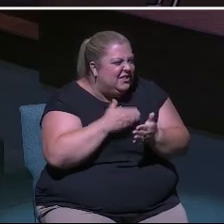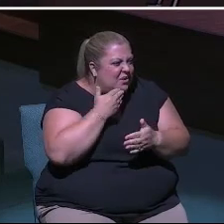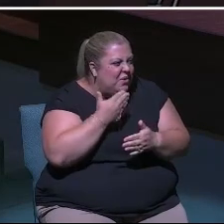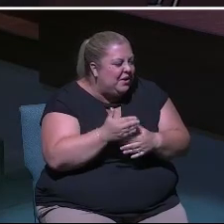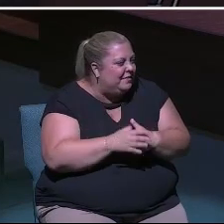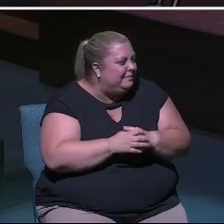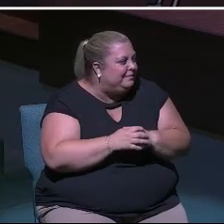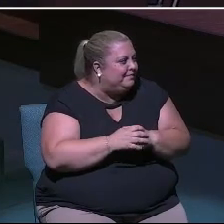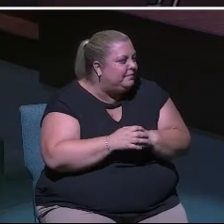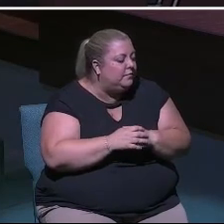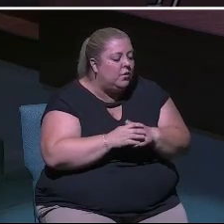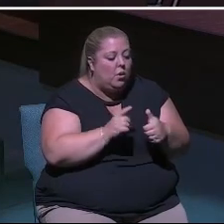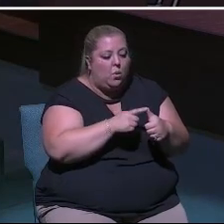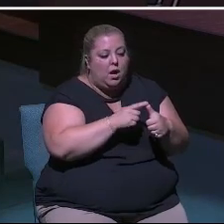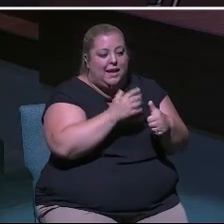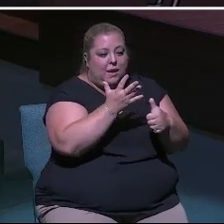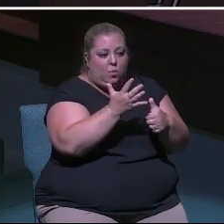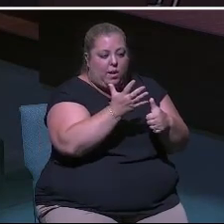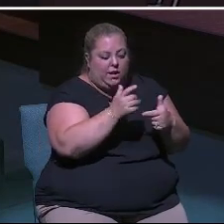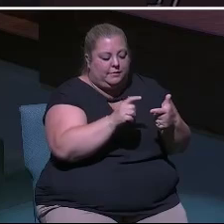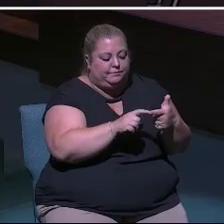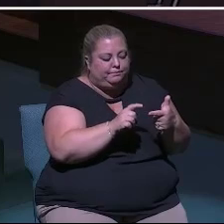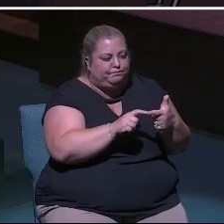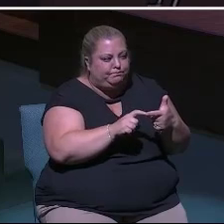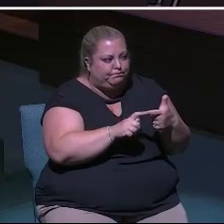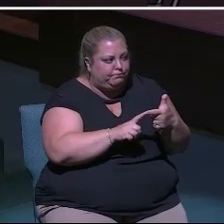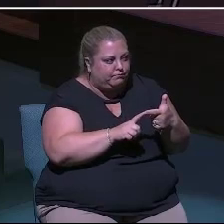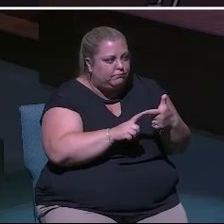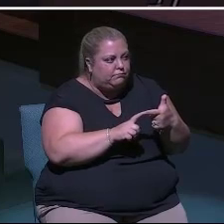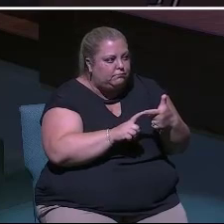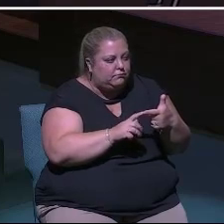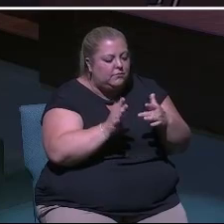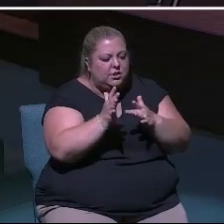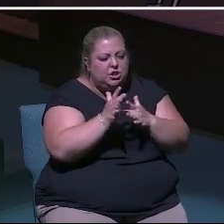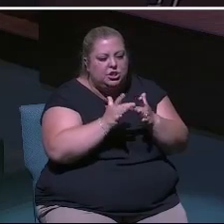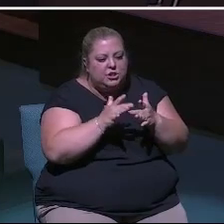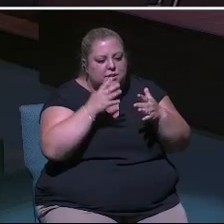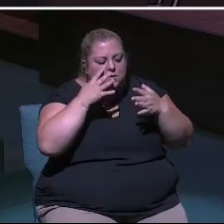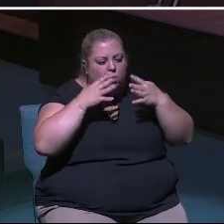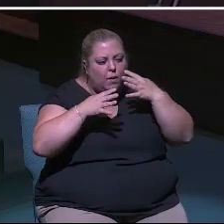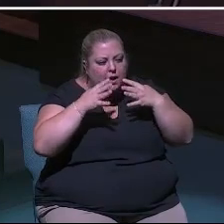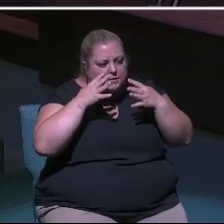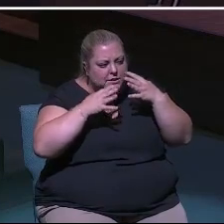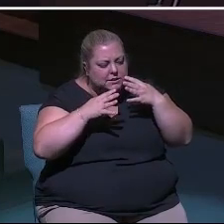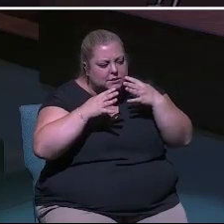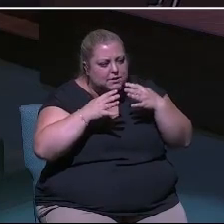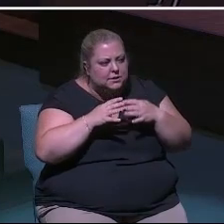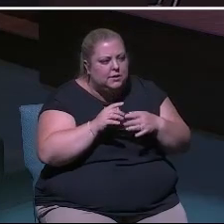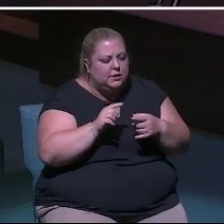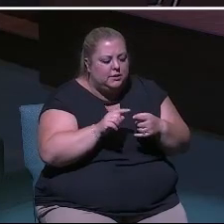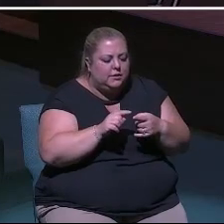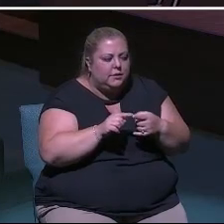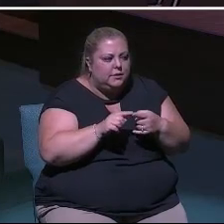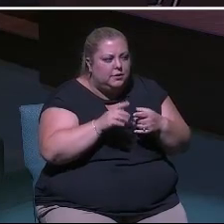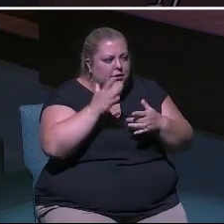he waited. Secondly, Jesus wept. He wept.